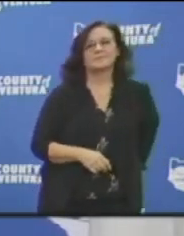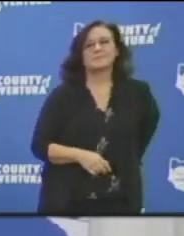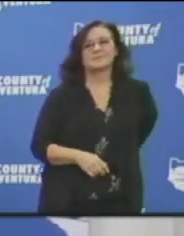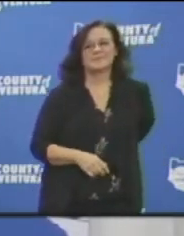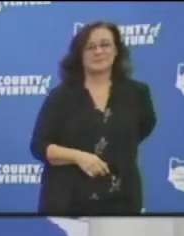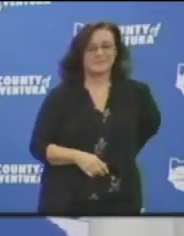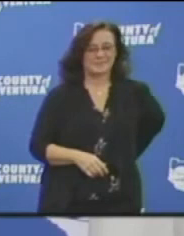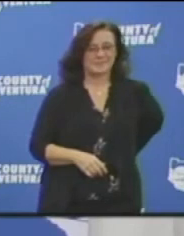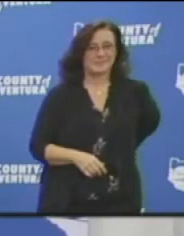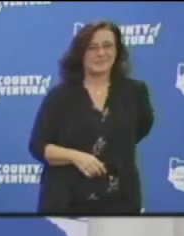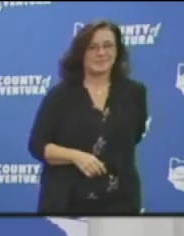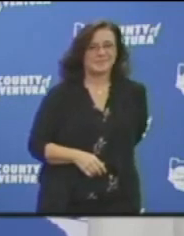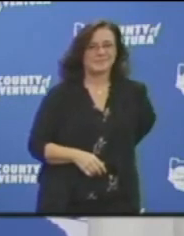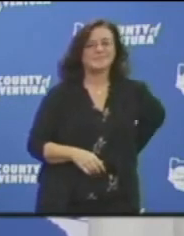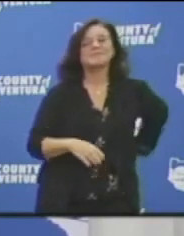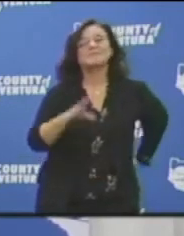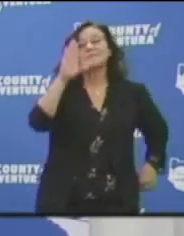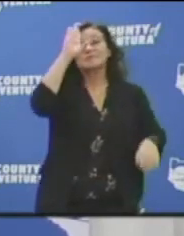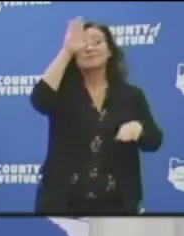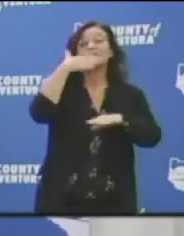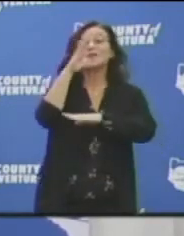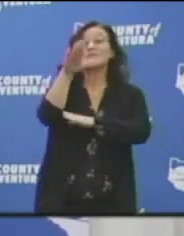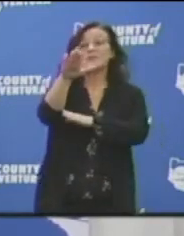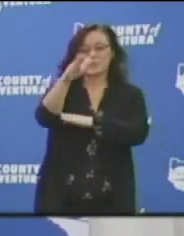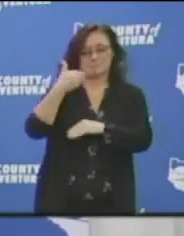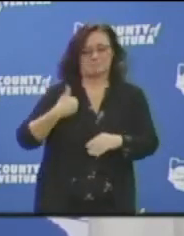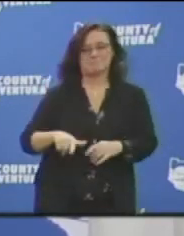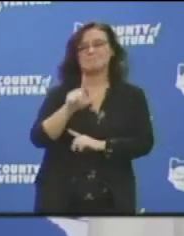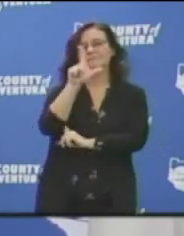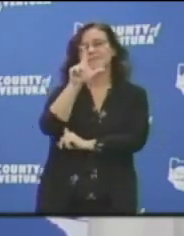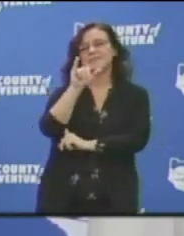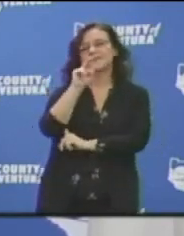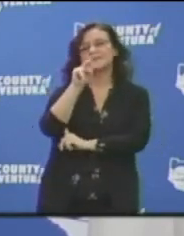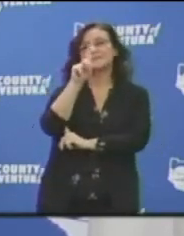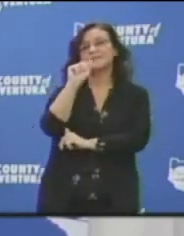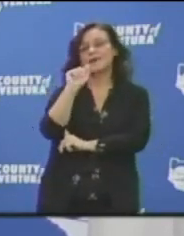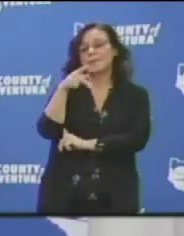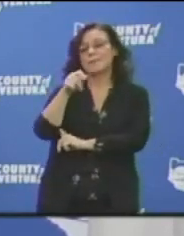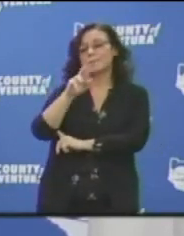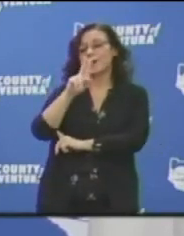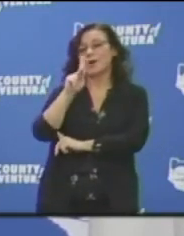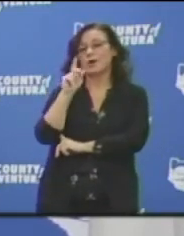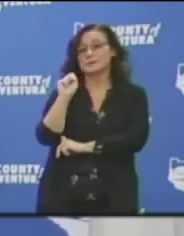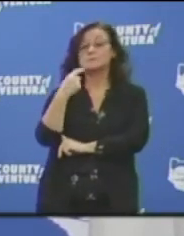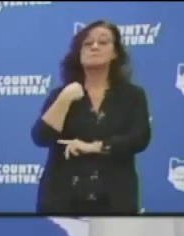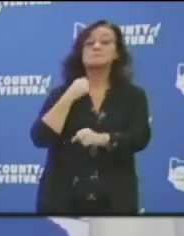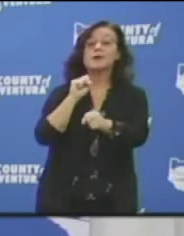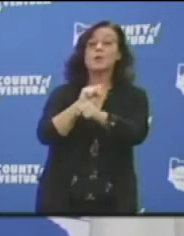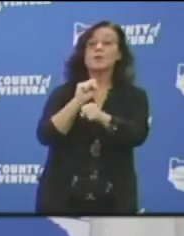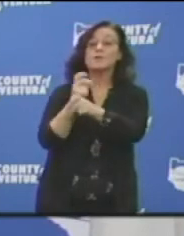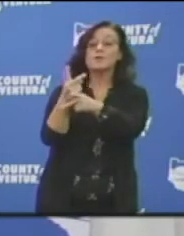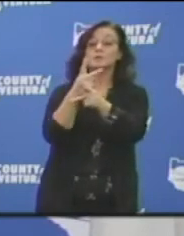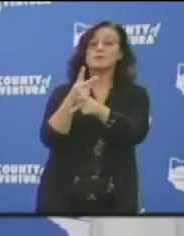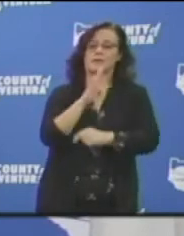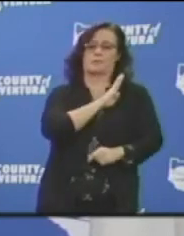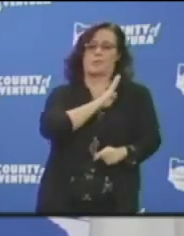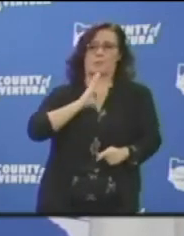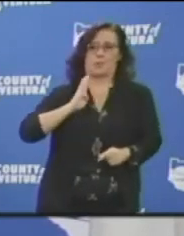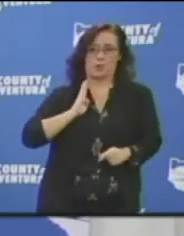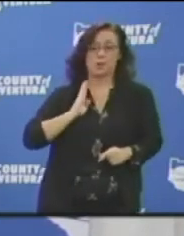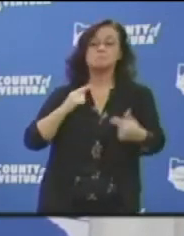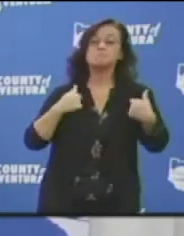Good afternoon. I'm Linda Parks. I'm on the Ventura County Board of Supervisors, and on behalf of my full board, Chair Kelly